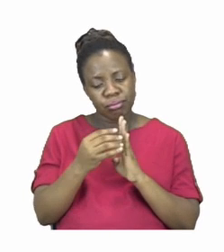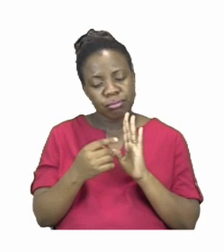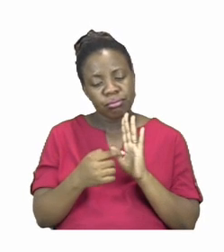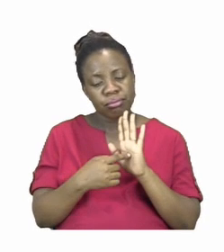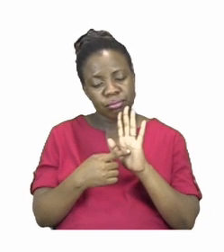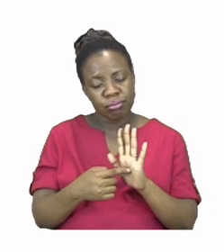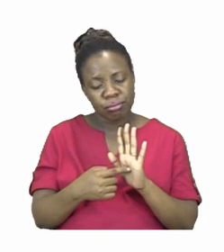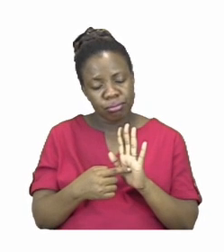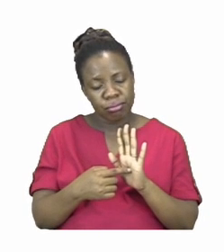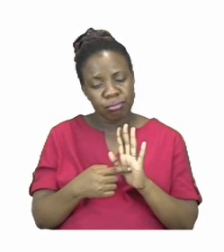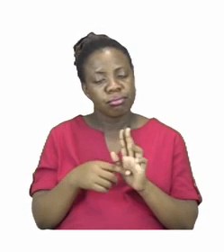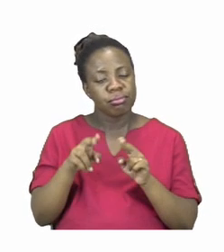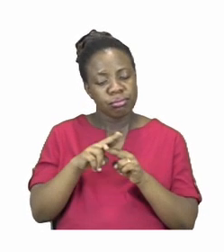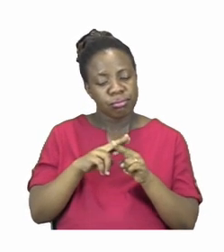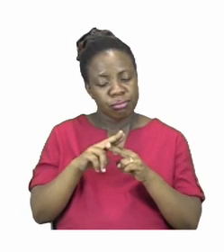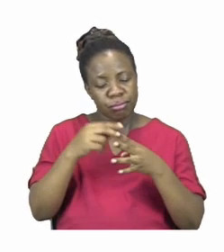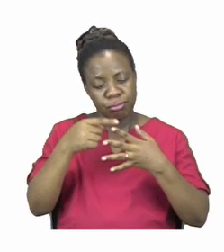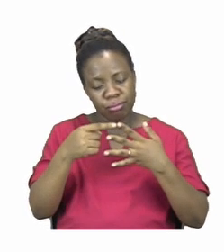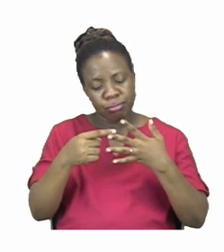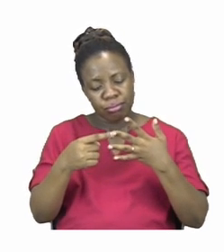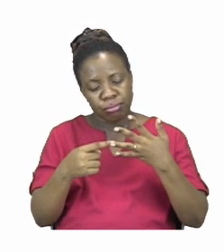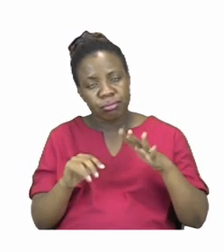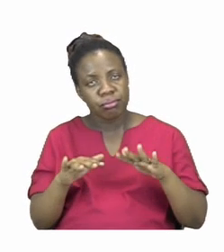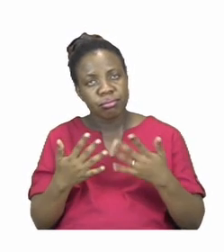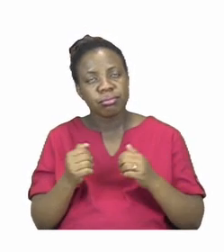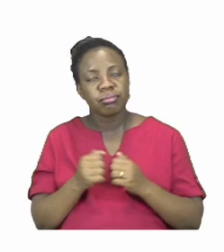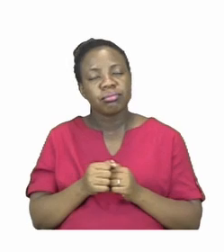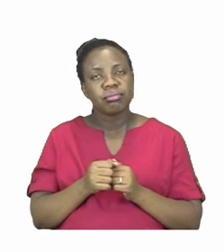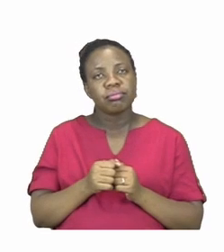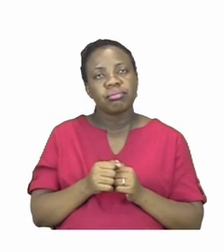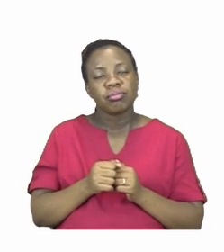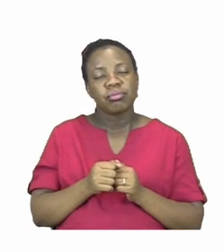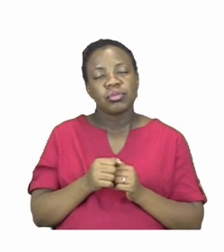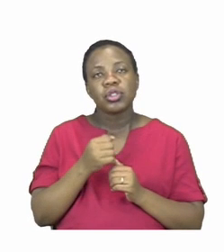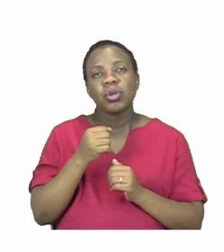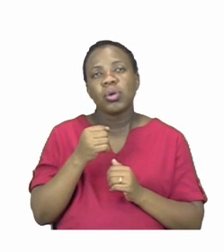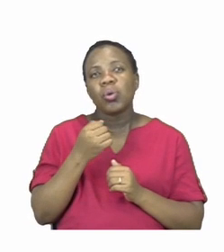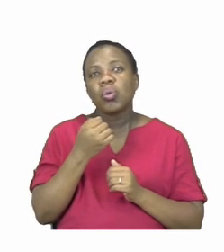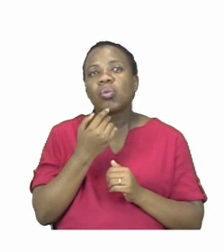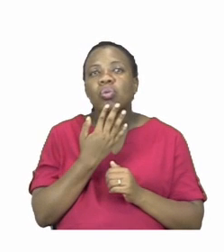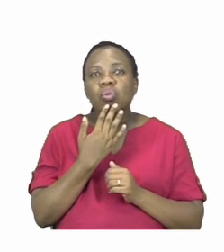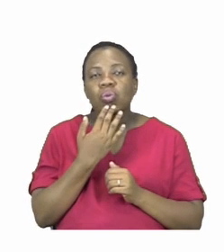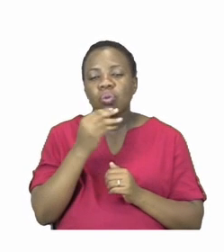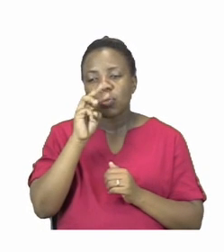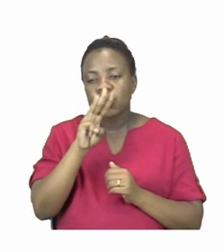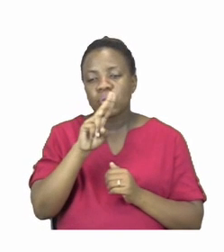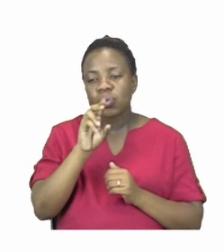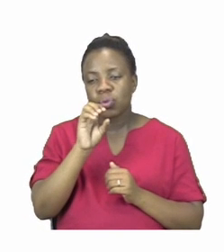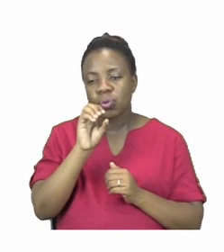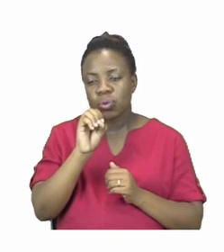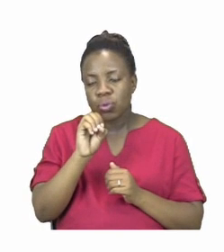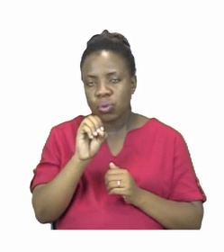So let's take a look. For who, we use it when we are talking about a person. Who